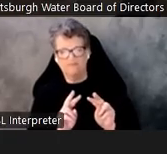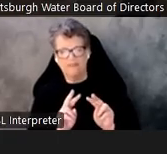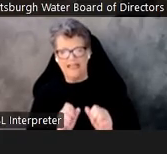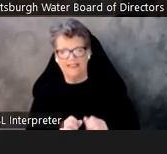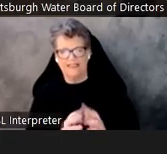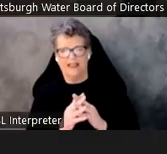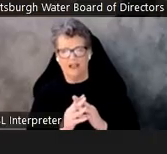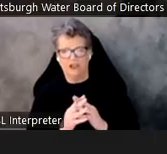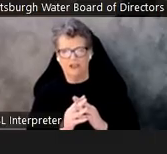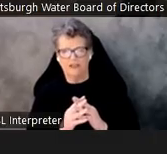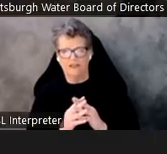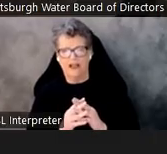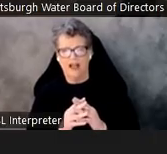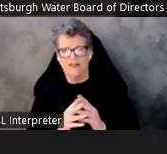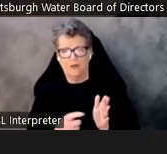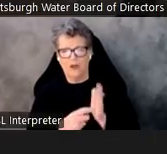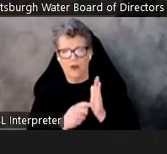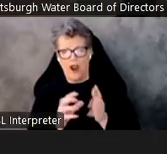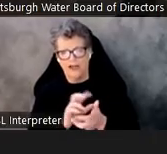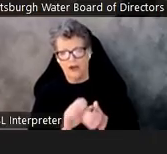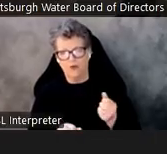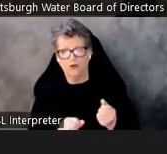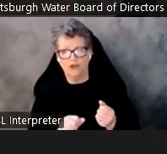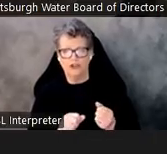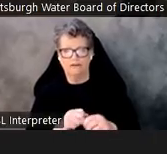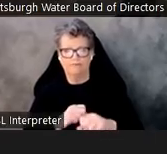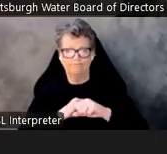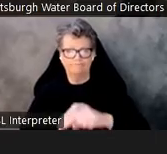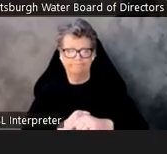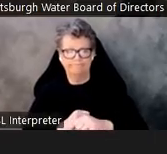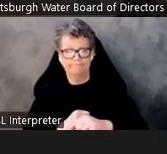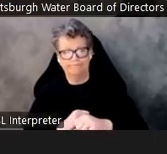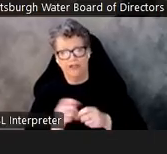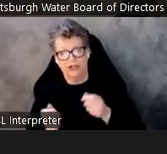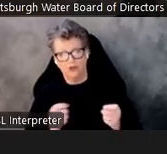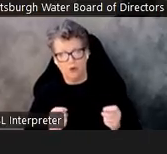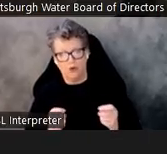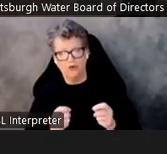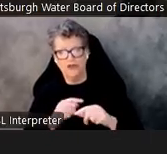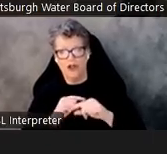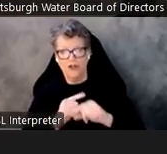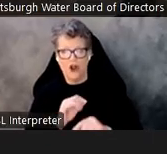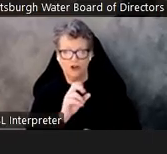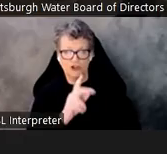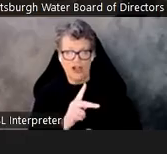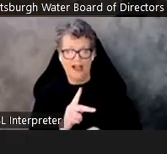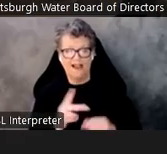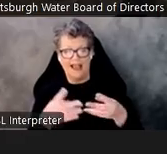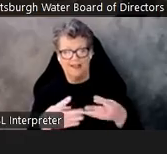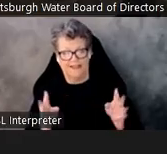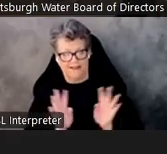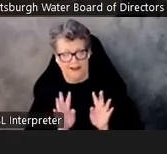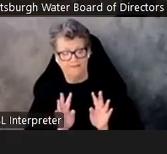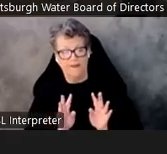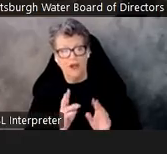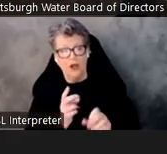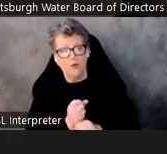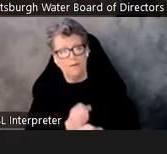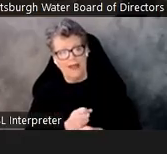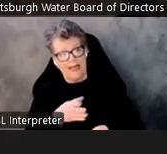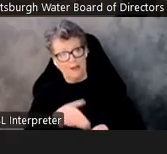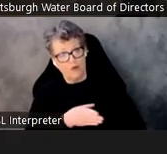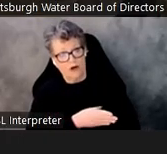erosion and sediment controls, installation of the guard shack for this site, and placement of the site fencing. We are also making